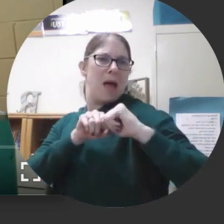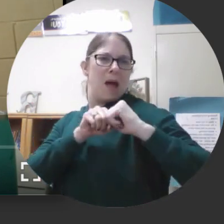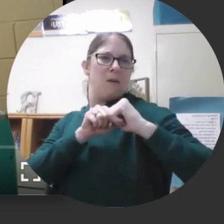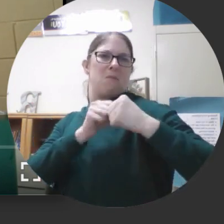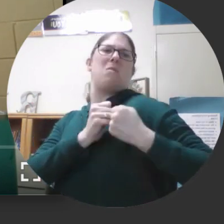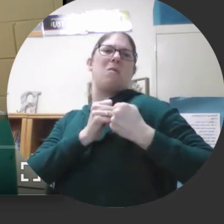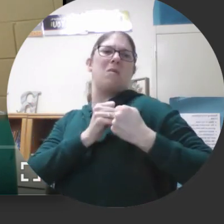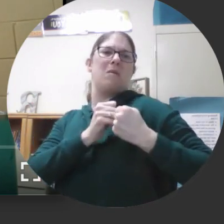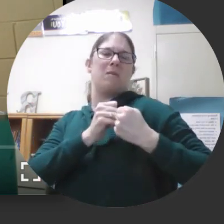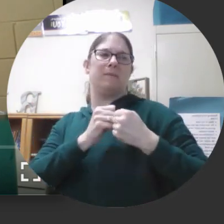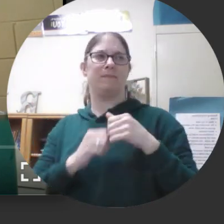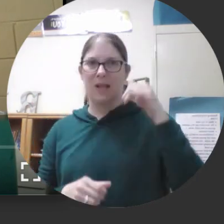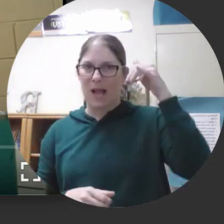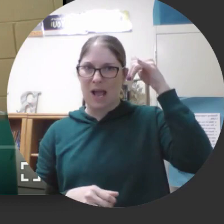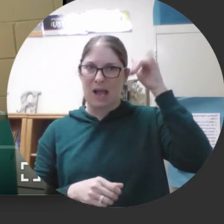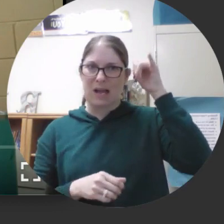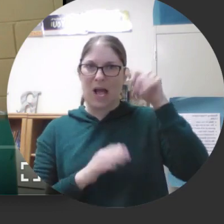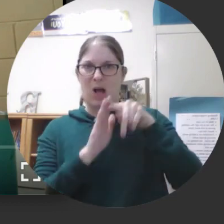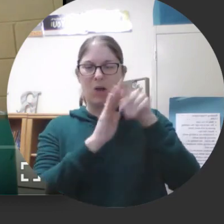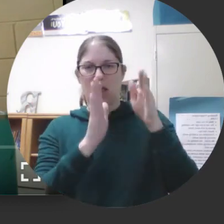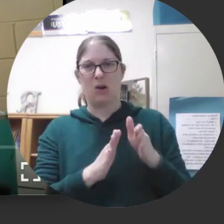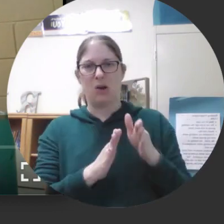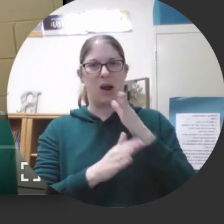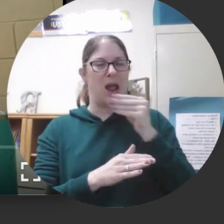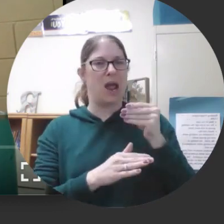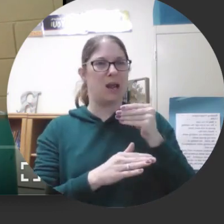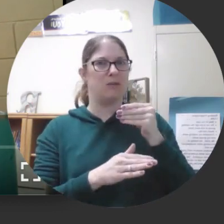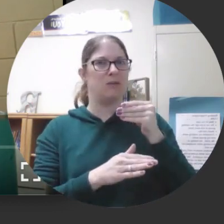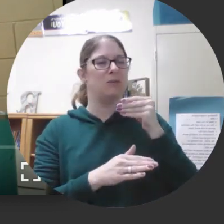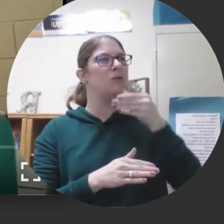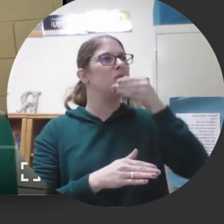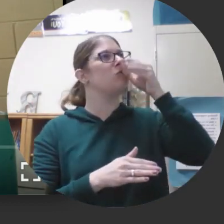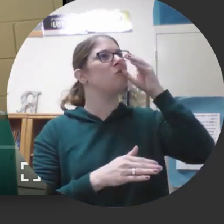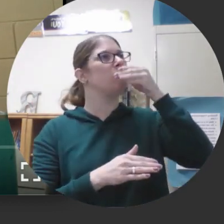Cow Killer, and Drink Blood.